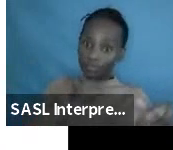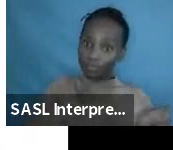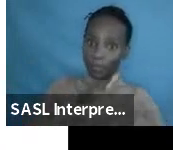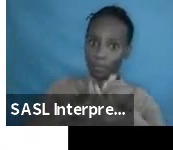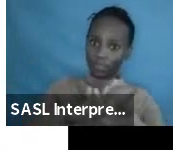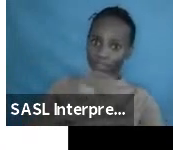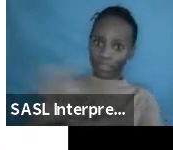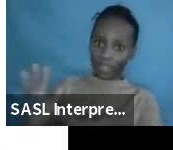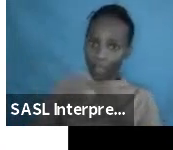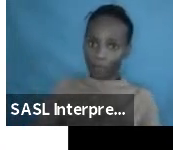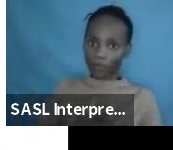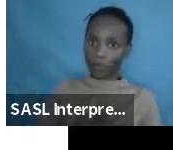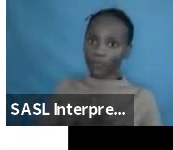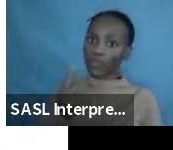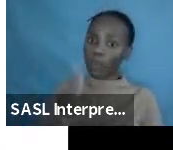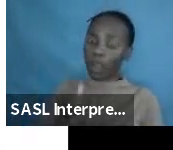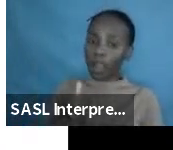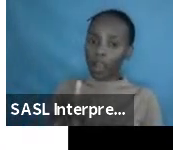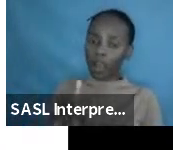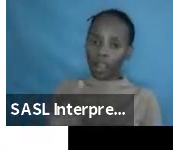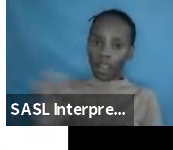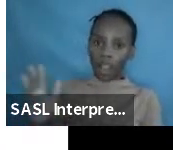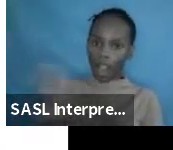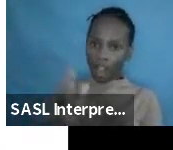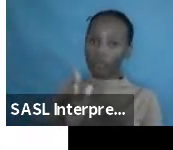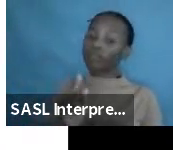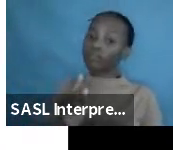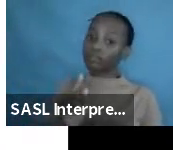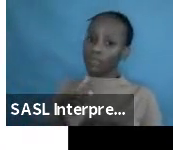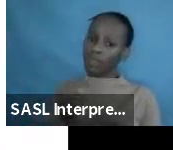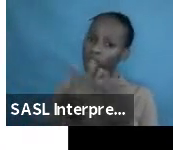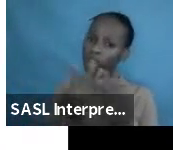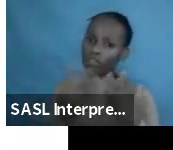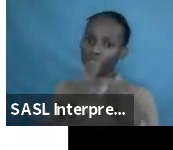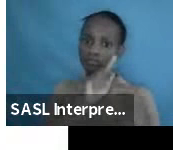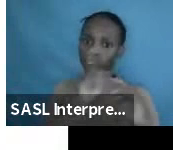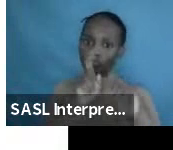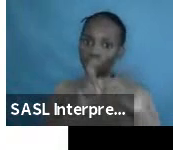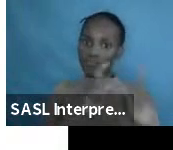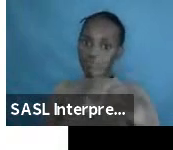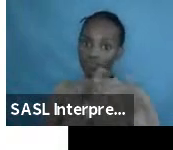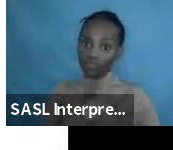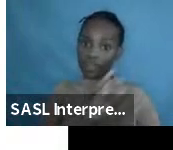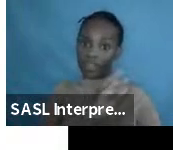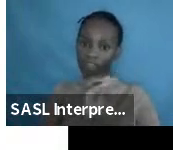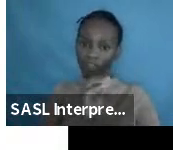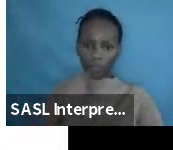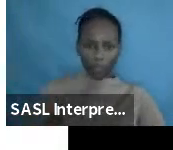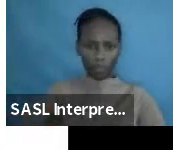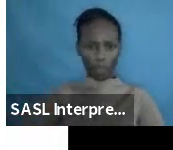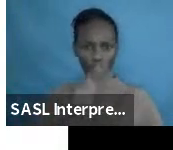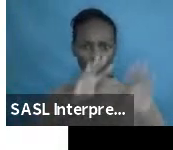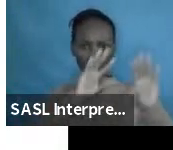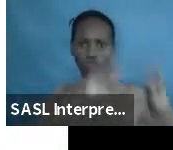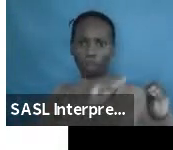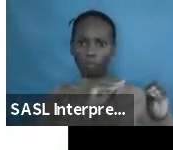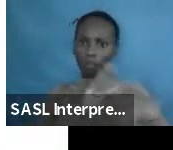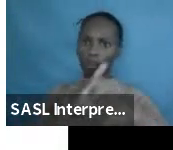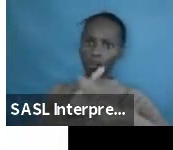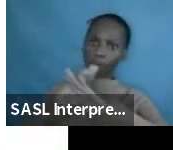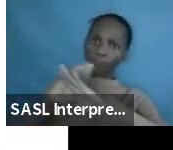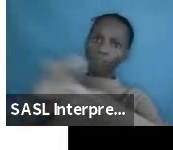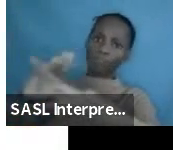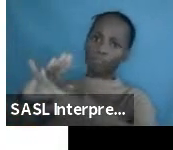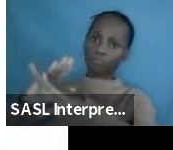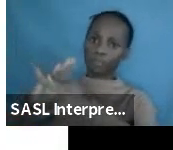There are questions that have been asked as to why do we not stop everything that is coming through the ports of entry. The